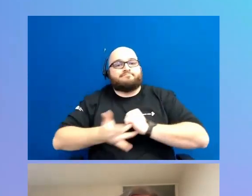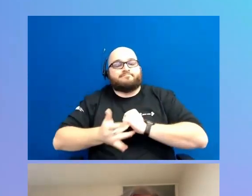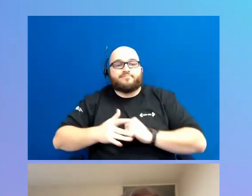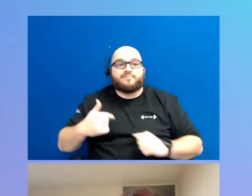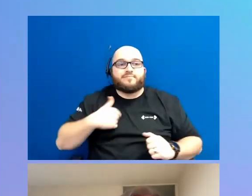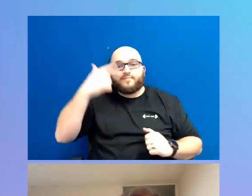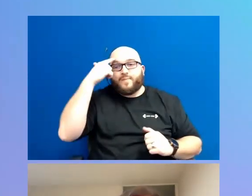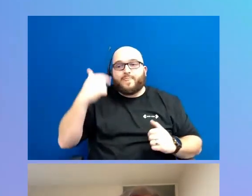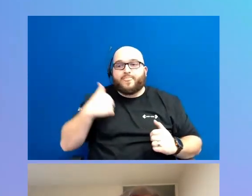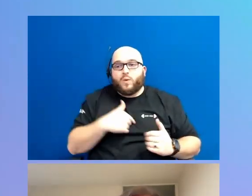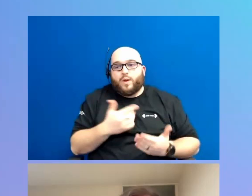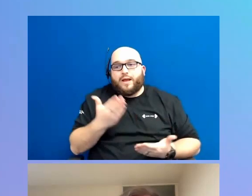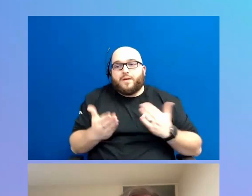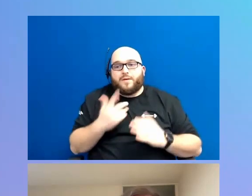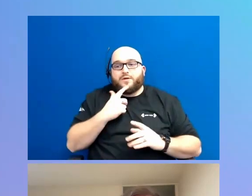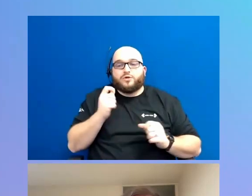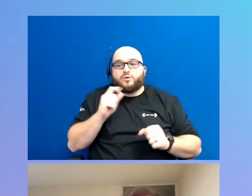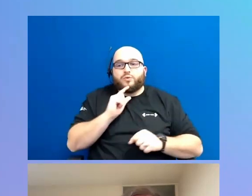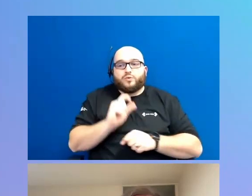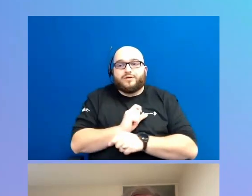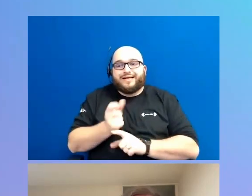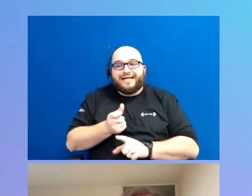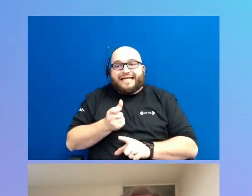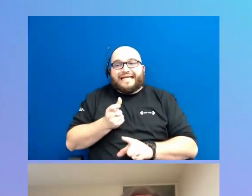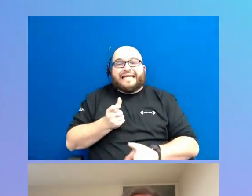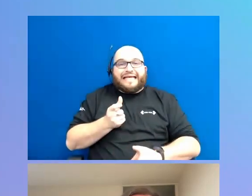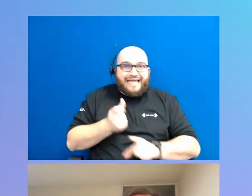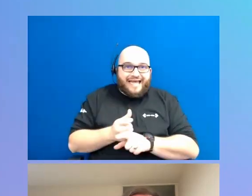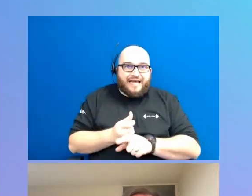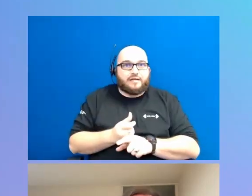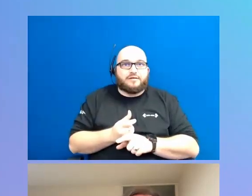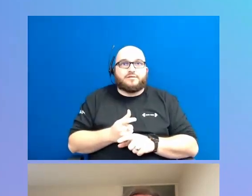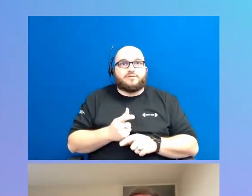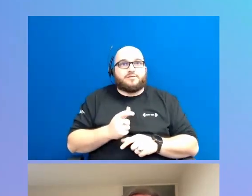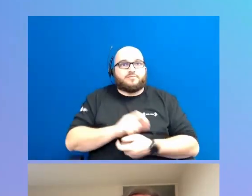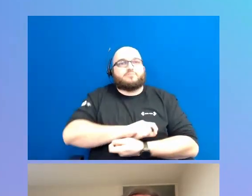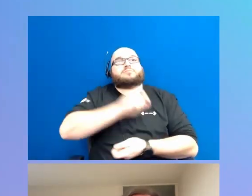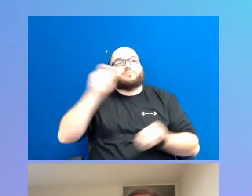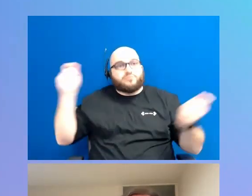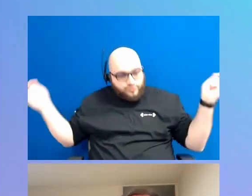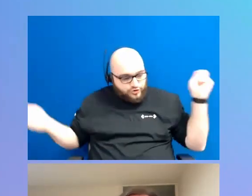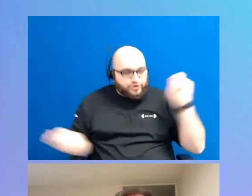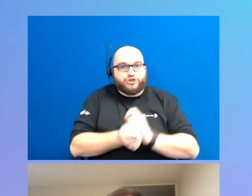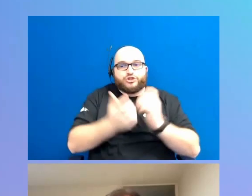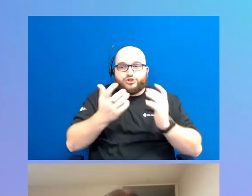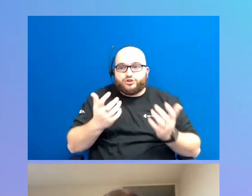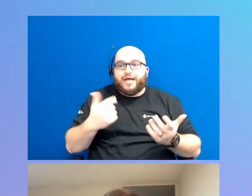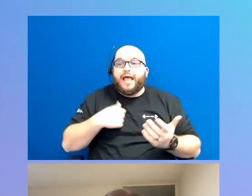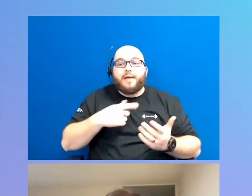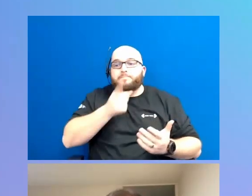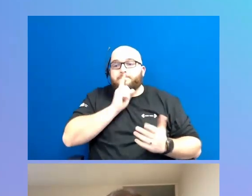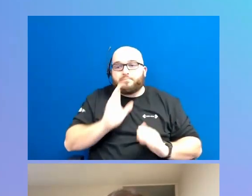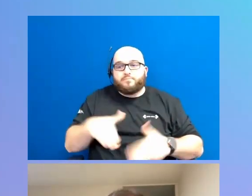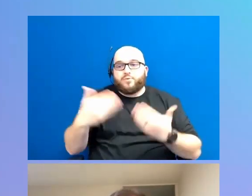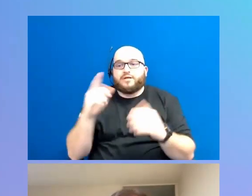may be about to hit a complete game changer in the technologies, and it hasn't been brought up in XCon yet, and it's